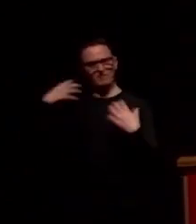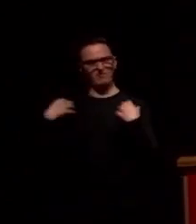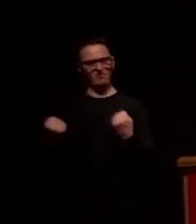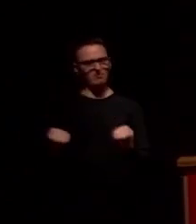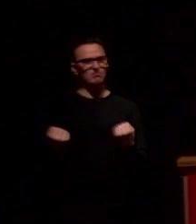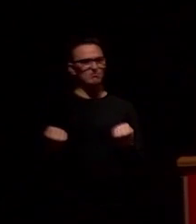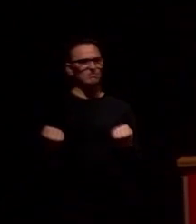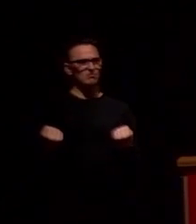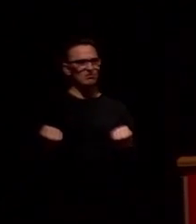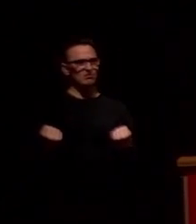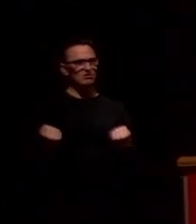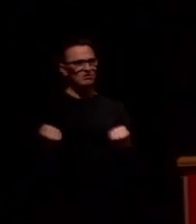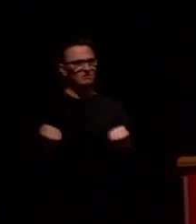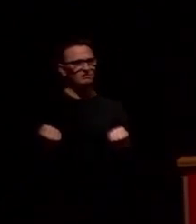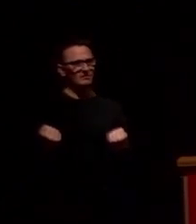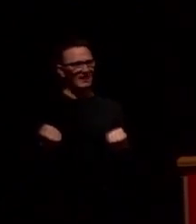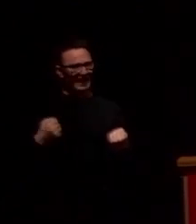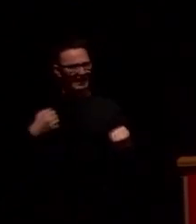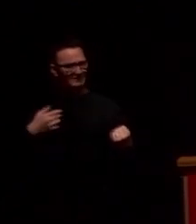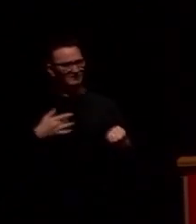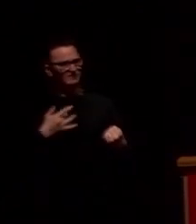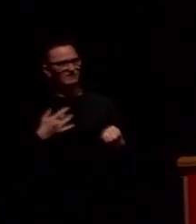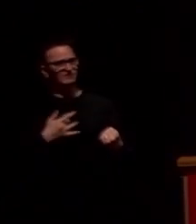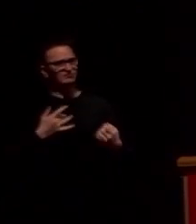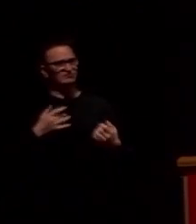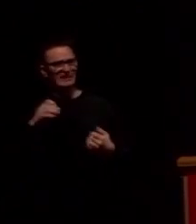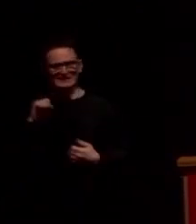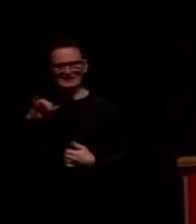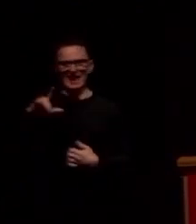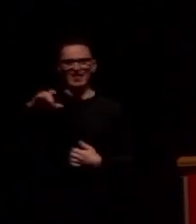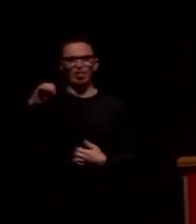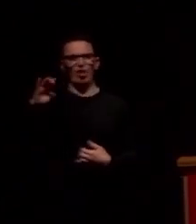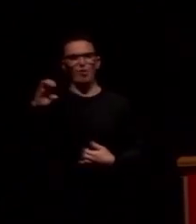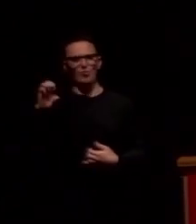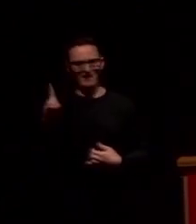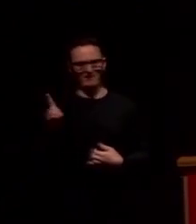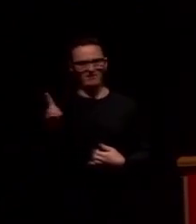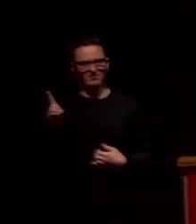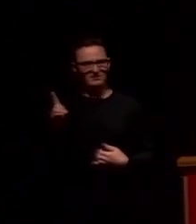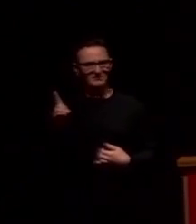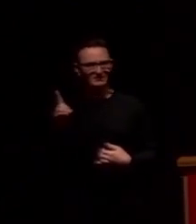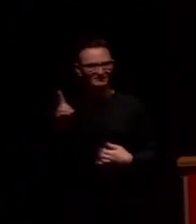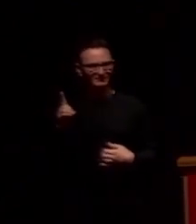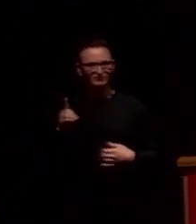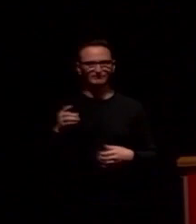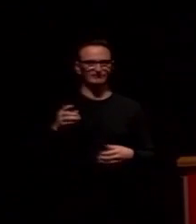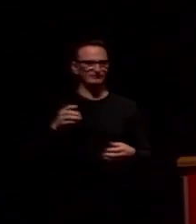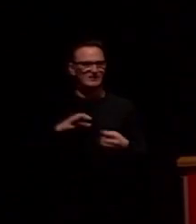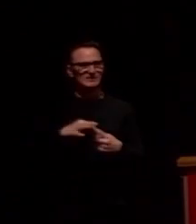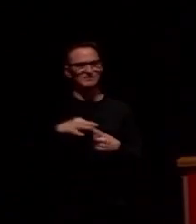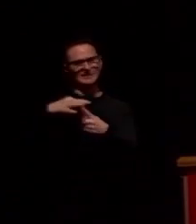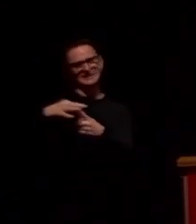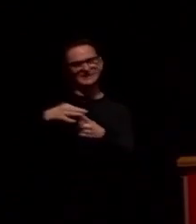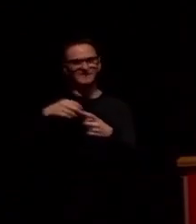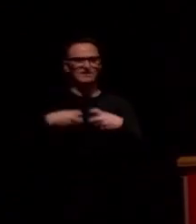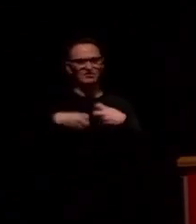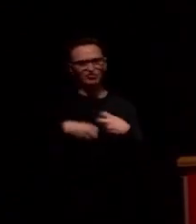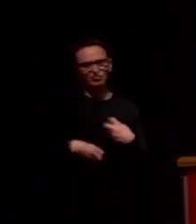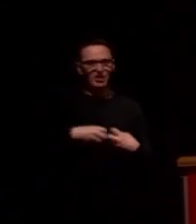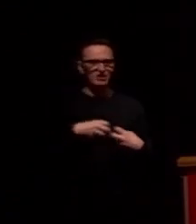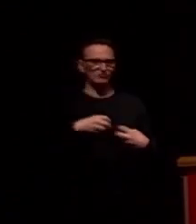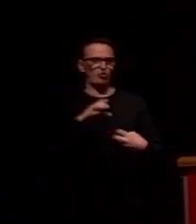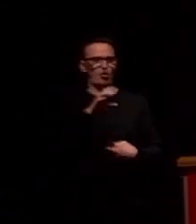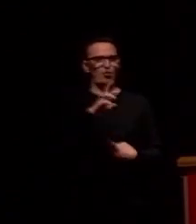kind of different ways, it's really easy to get siloed in seemingly distinct issues like housing and hate crimes and healthcare